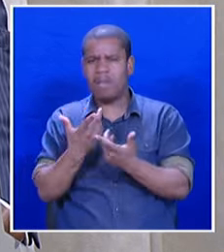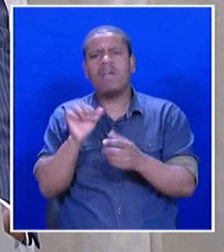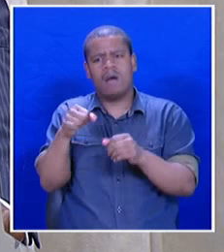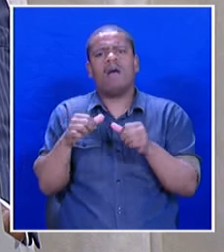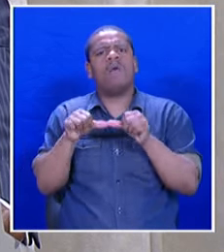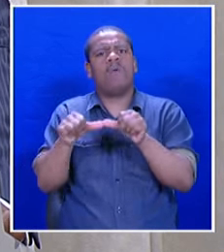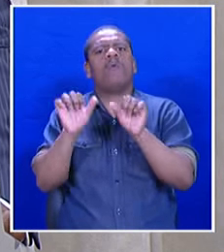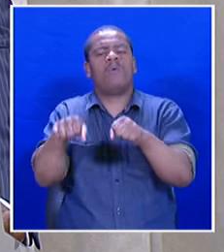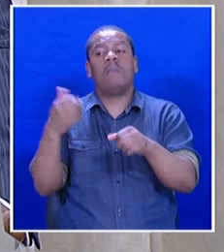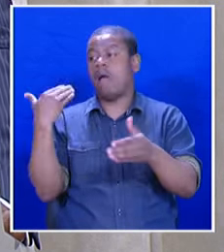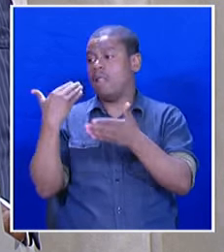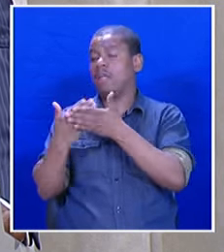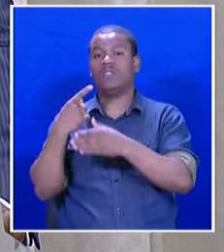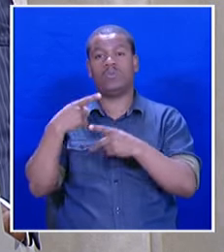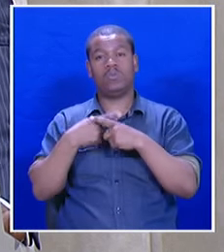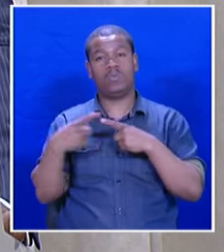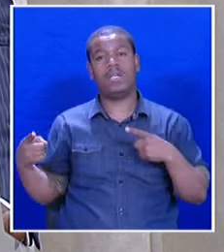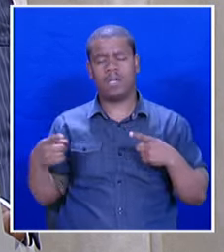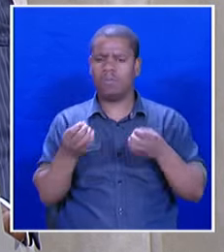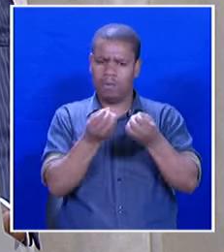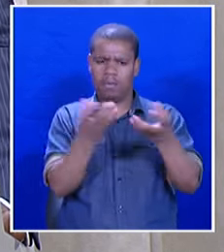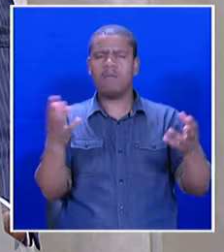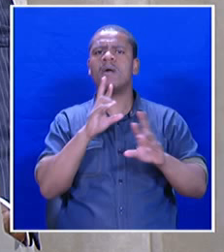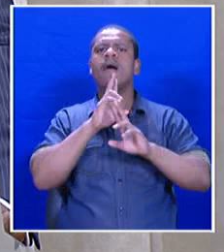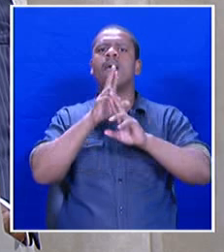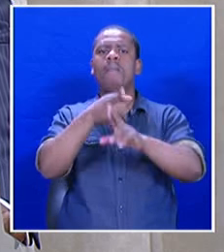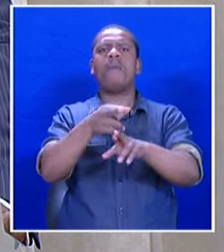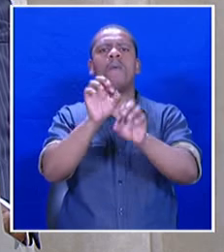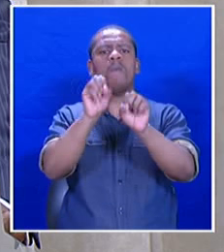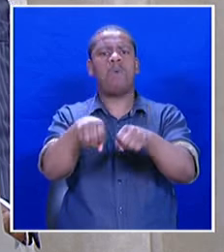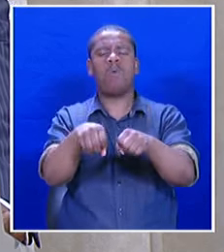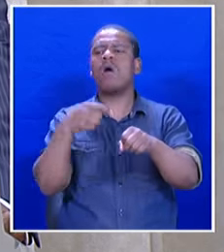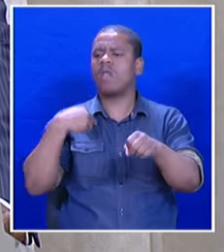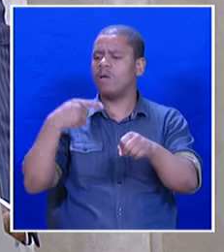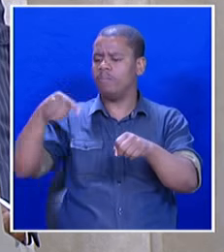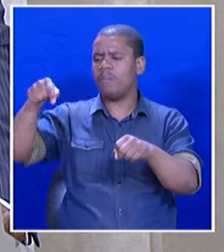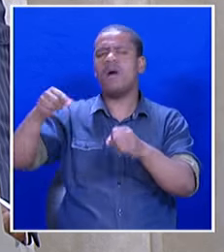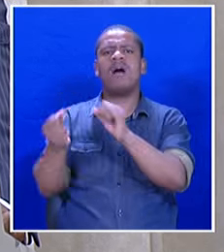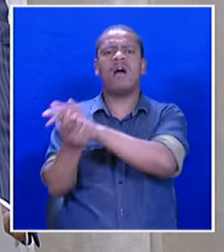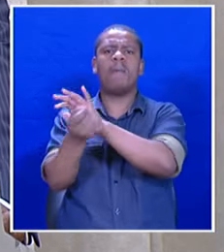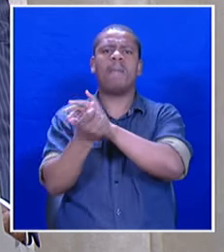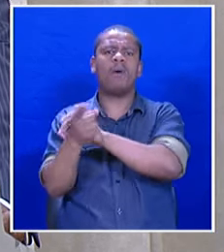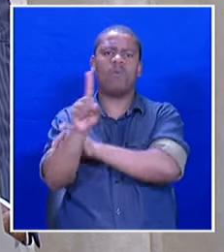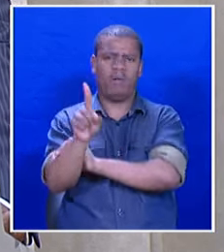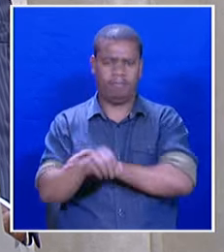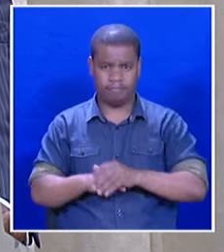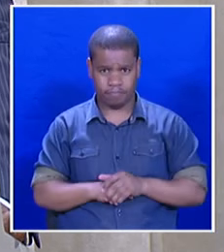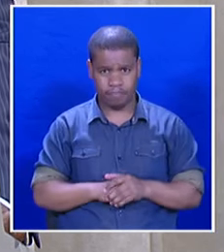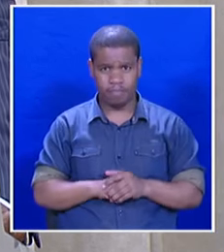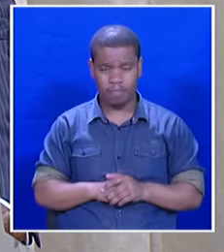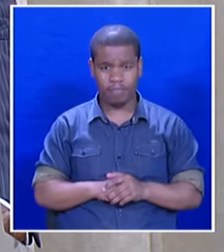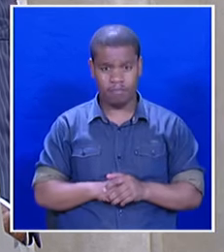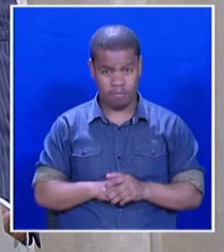week, some answers, some insight of precisely what is being done. The various of the issues